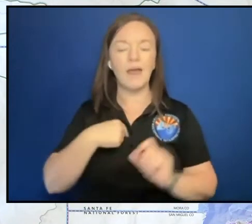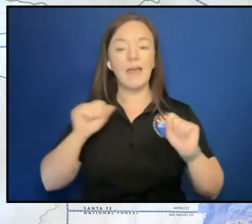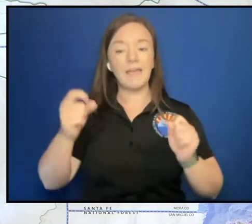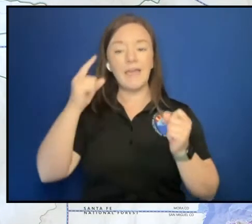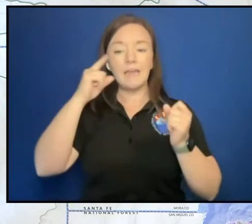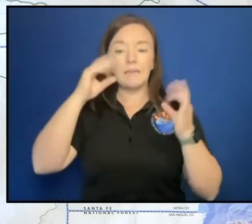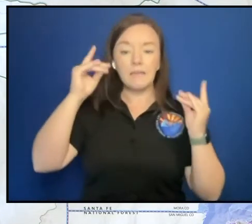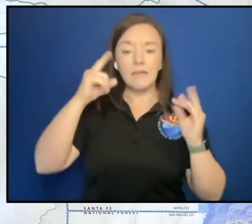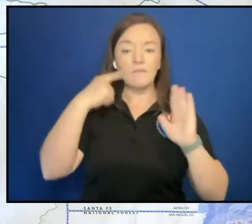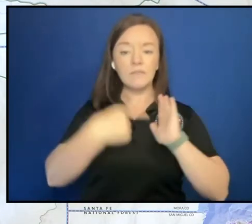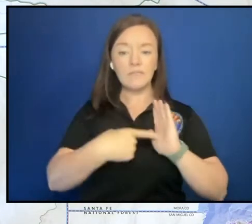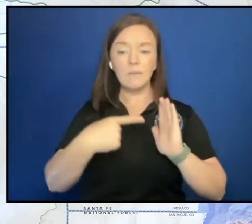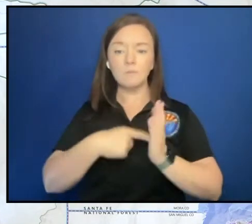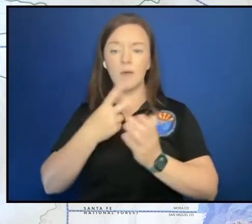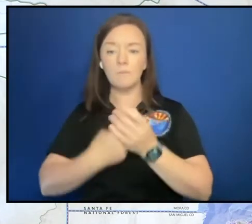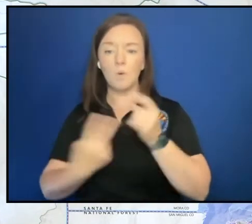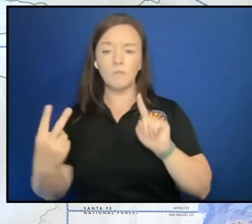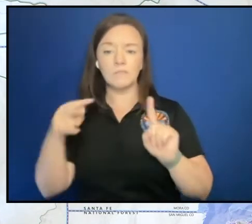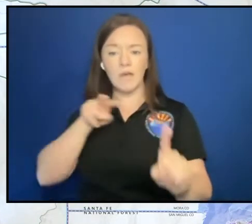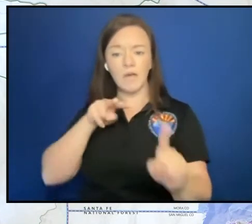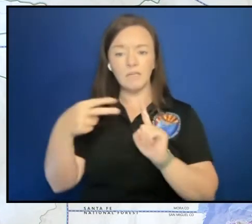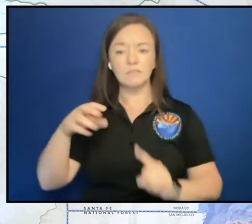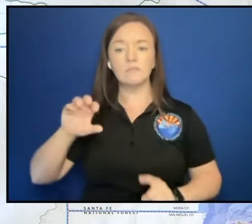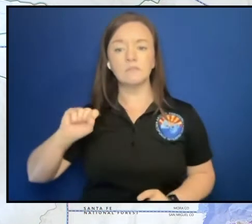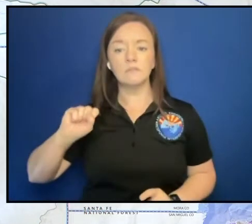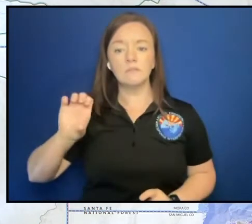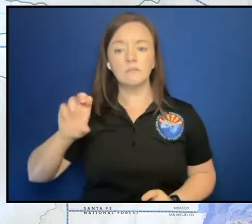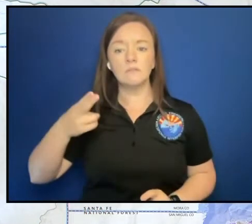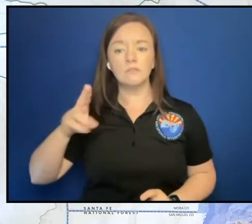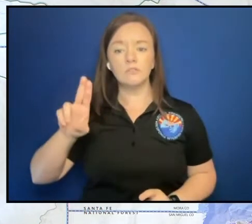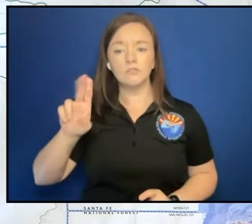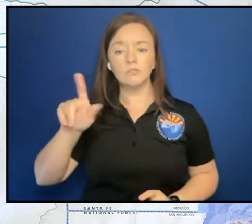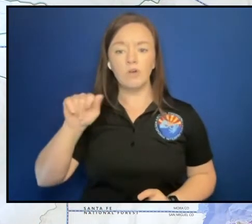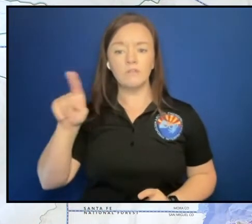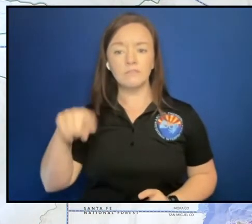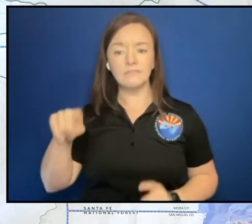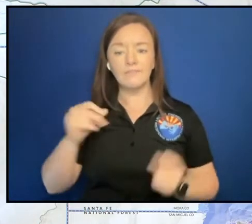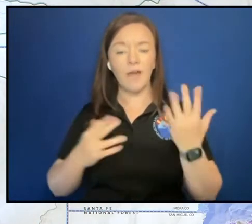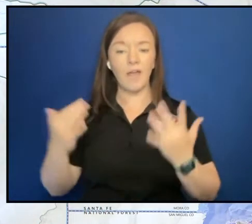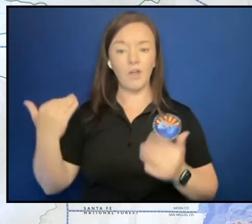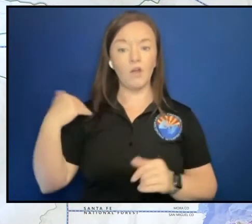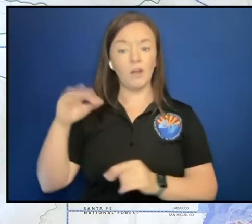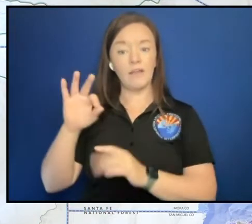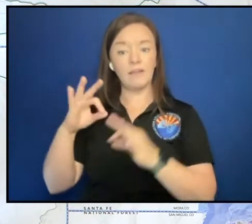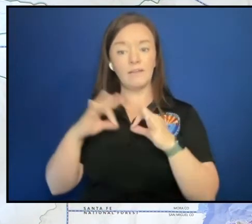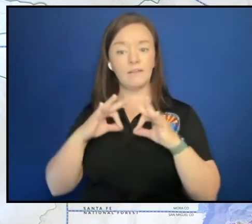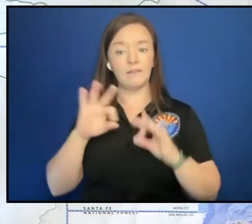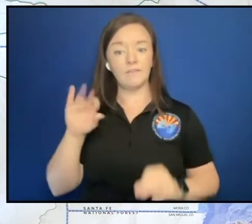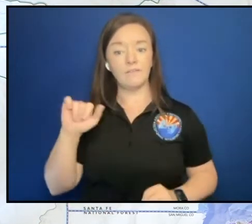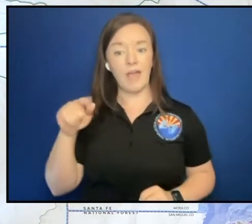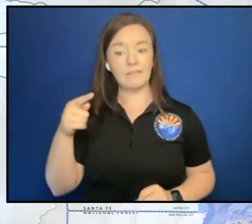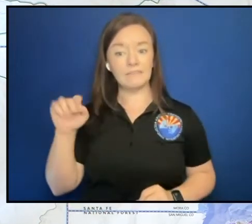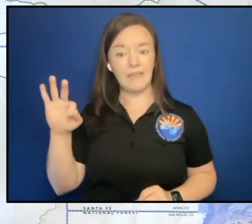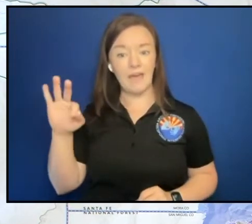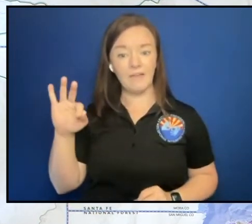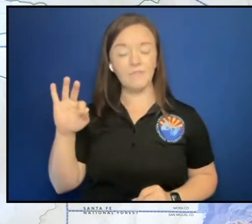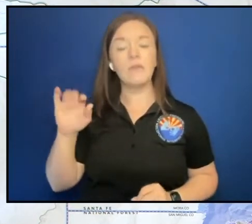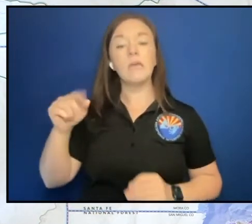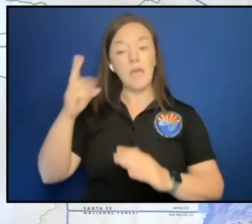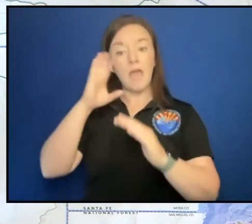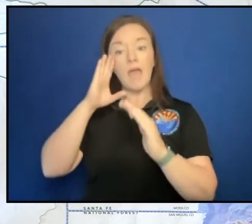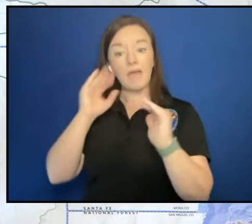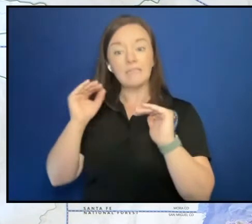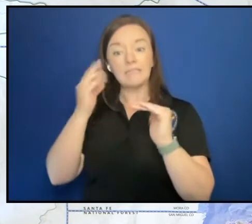think of the Schultz Fire in Flagstaff where what they anticipated as far as debris flow was far less than what actually